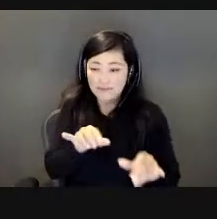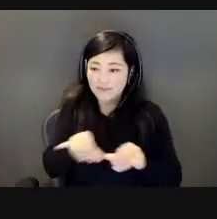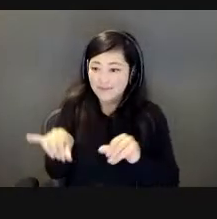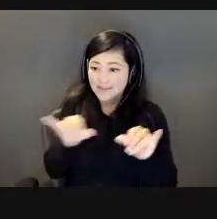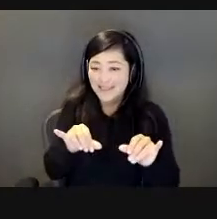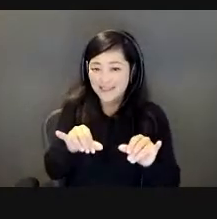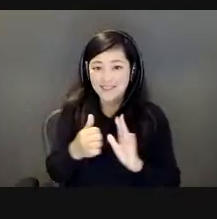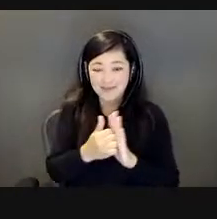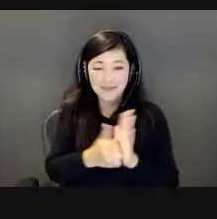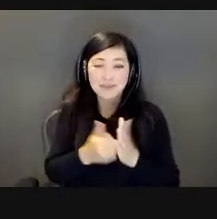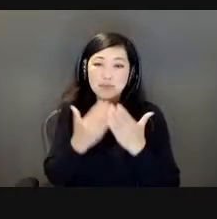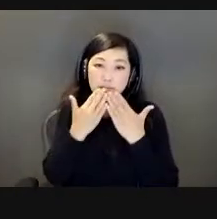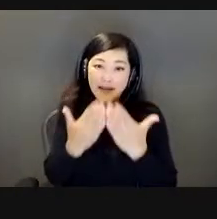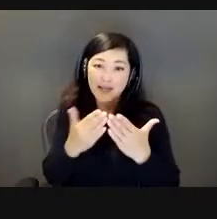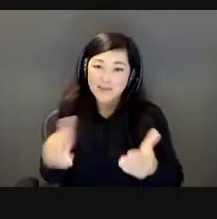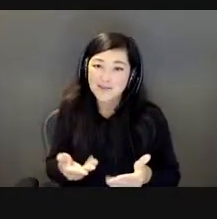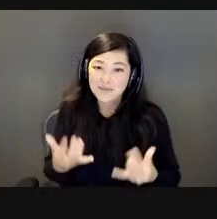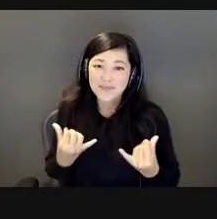me today.